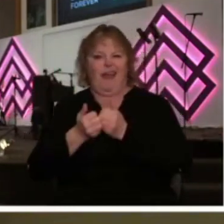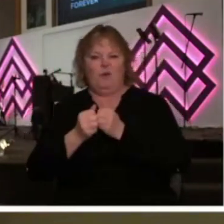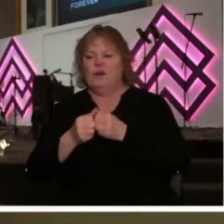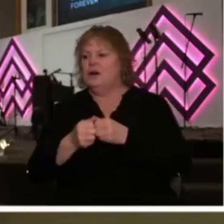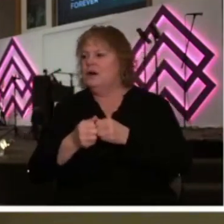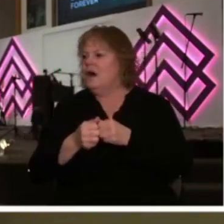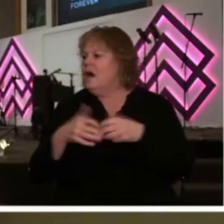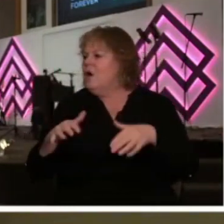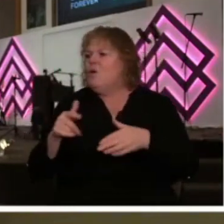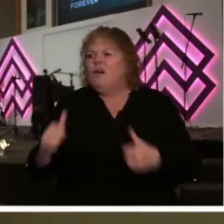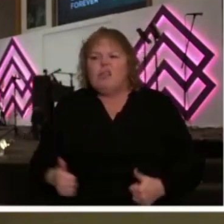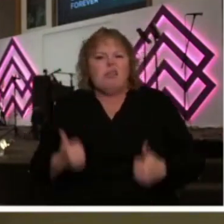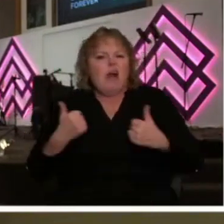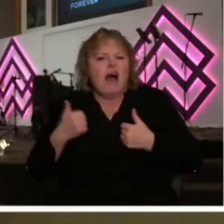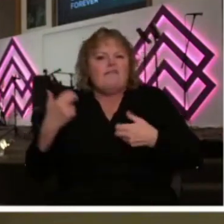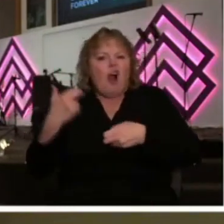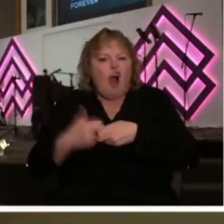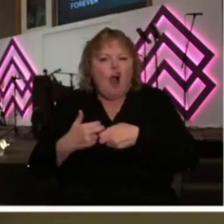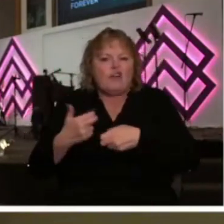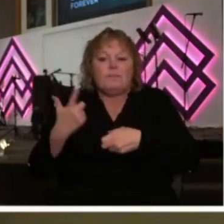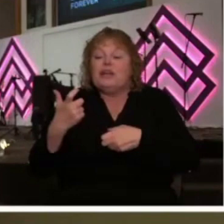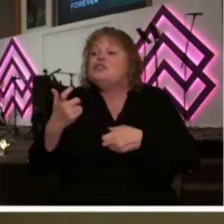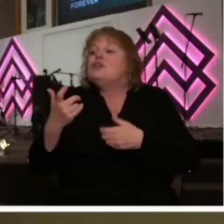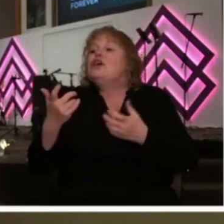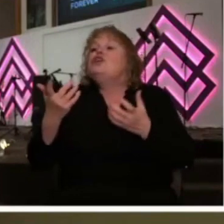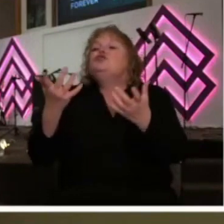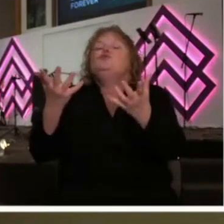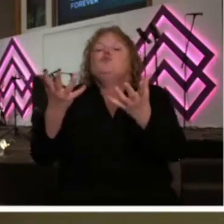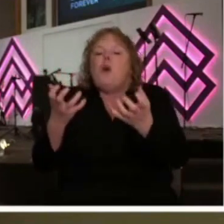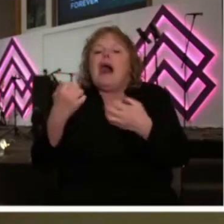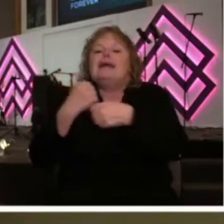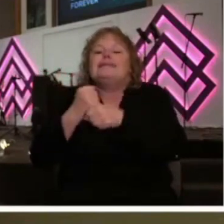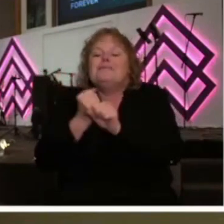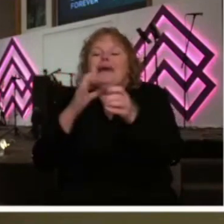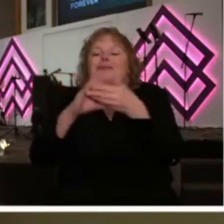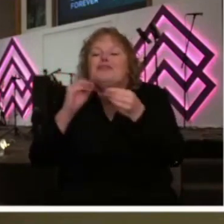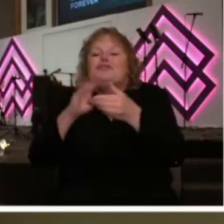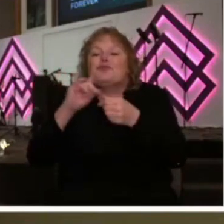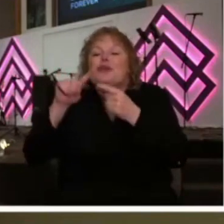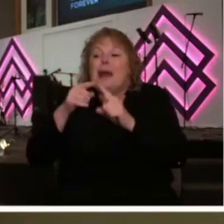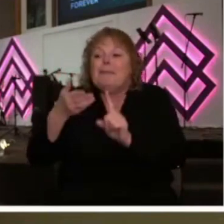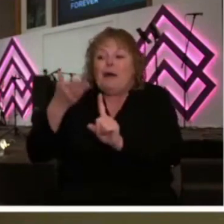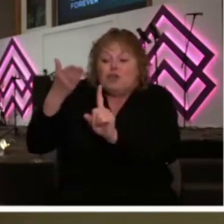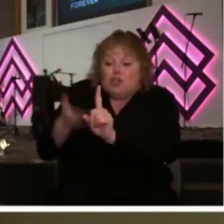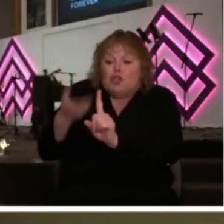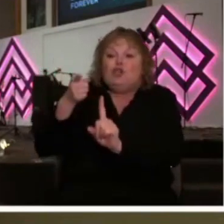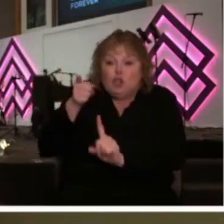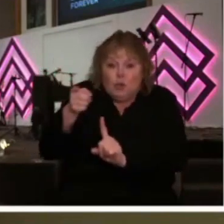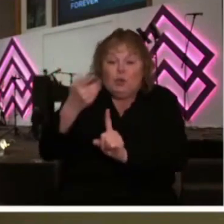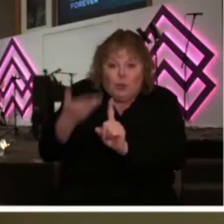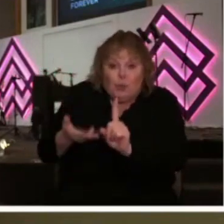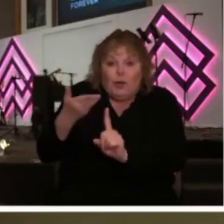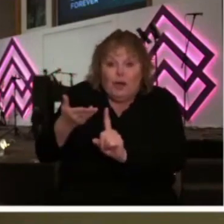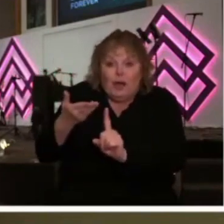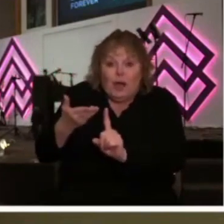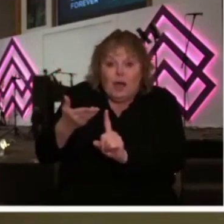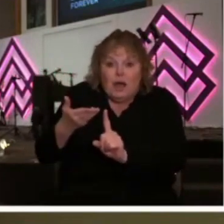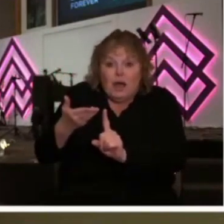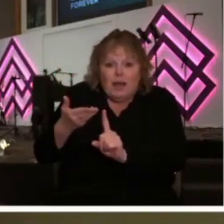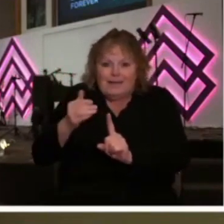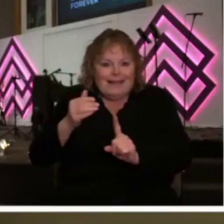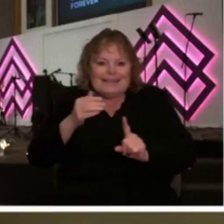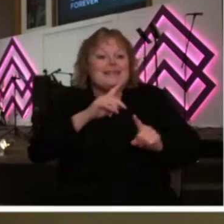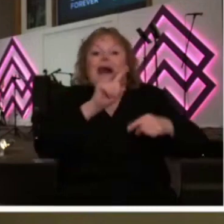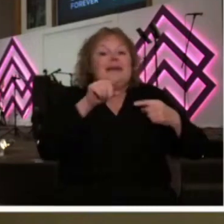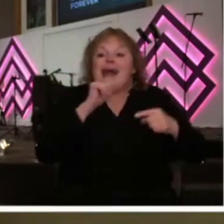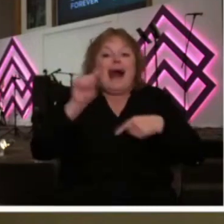for many because you're trying to make this story about you, and it's not about you. It's about what God is doing in order to bless the whole world, and he